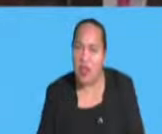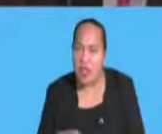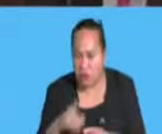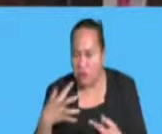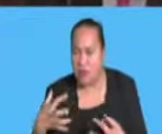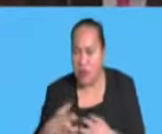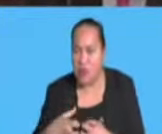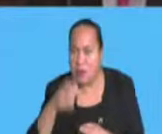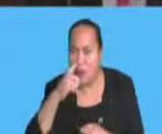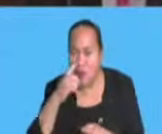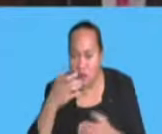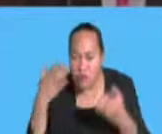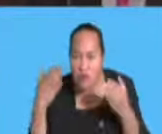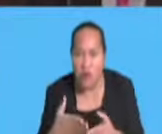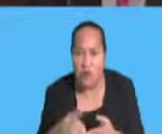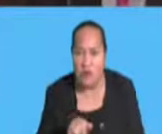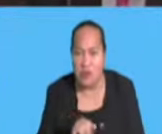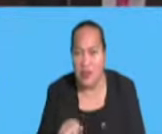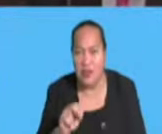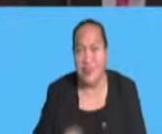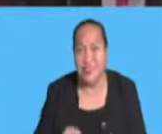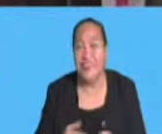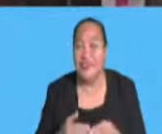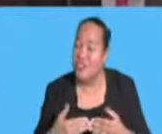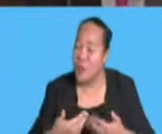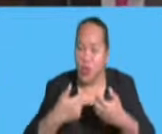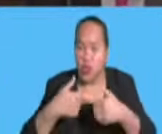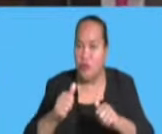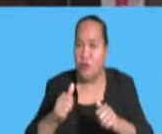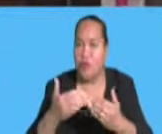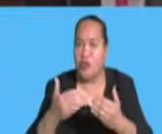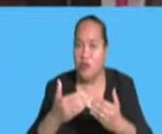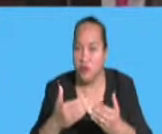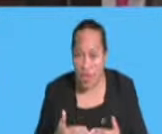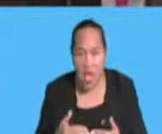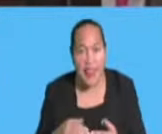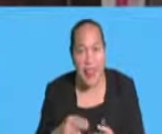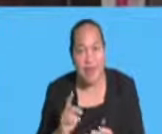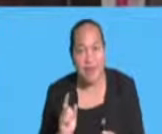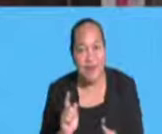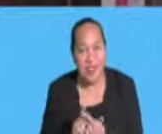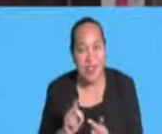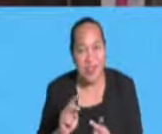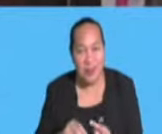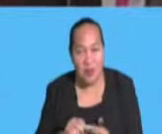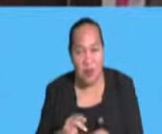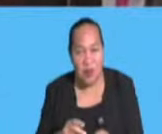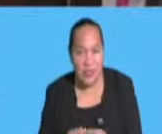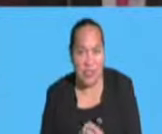and people-focused development. Mr. Speaker, an achievement that meets the basis for sustainable